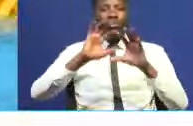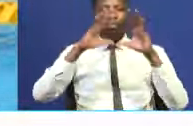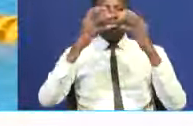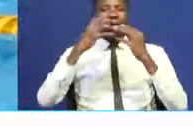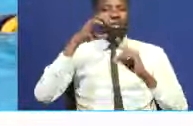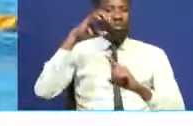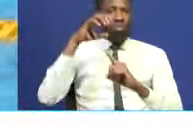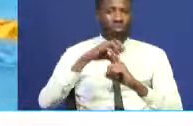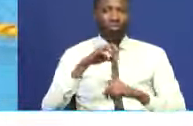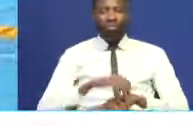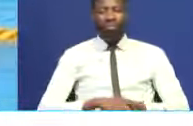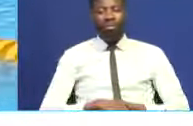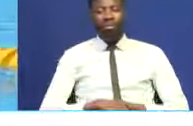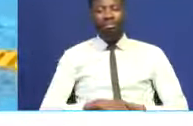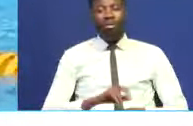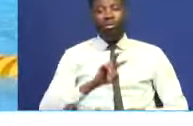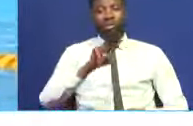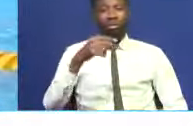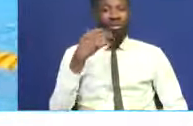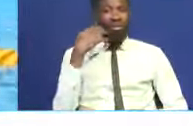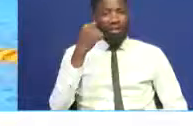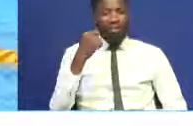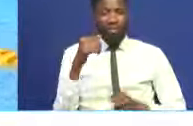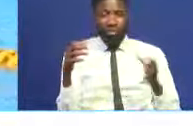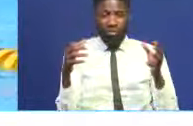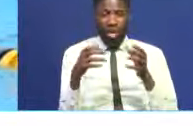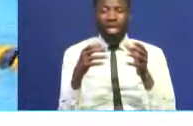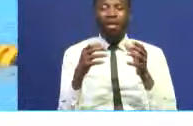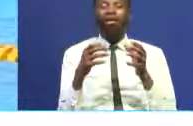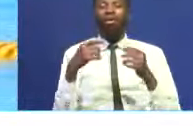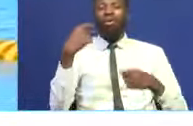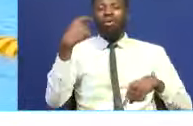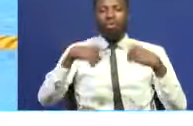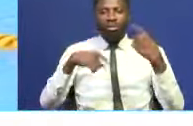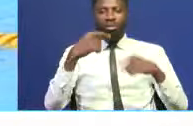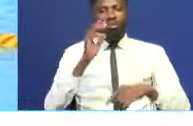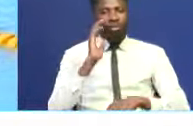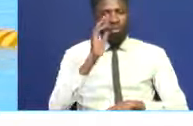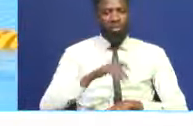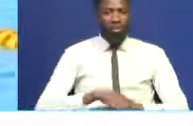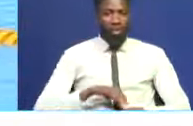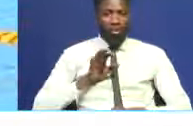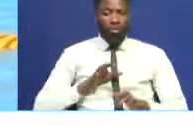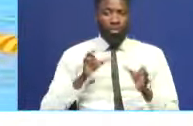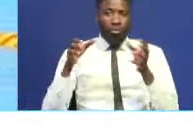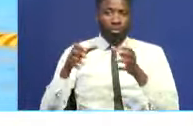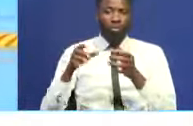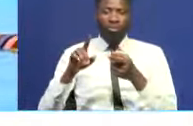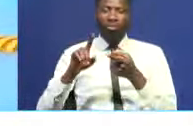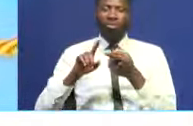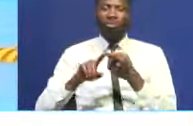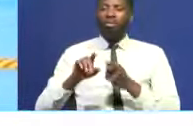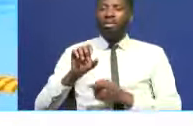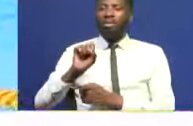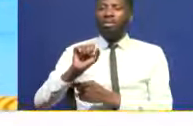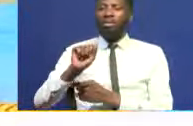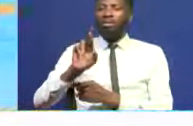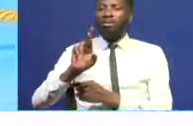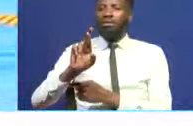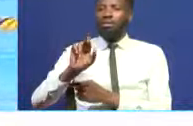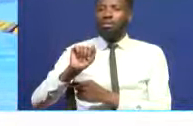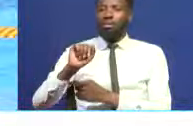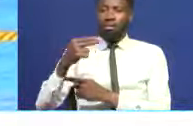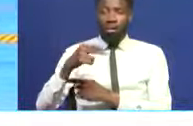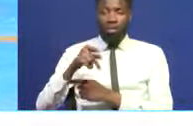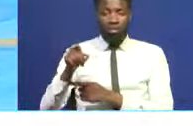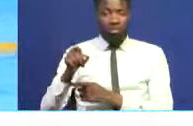to 2,500 athletes are set to compete for top honors. The women team will comprise of sensational Sarah Mose,